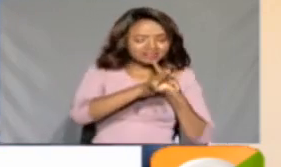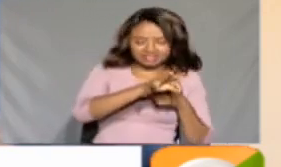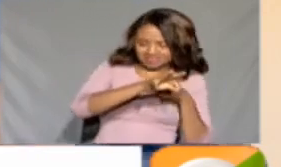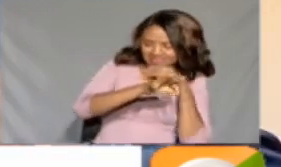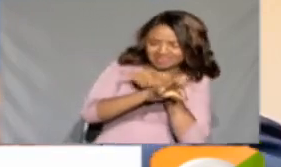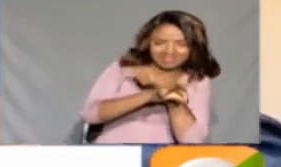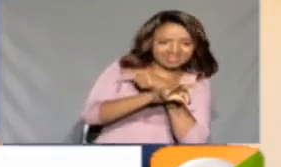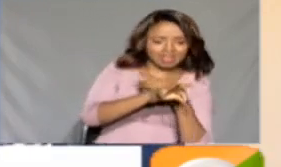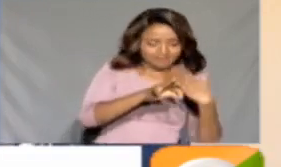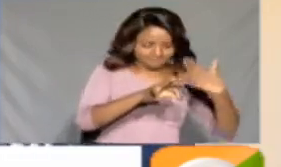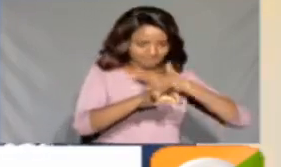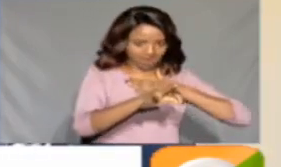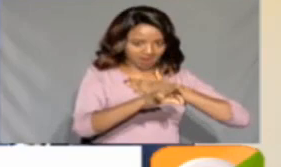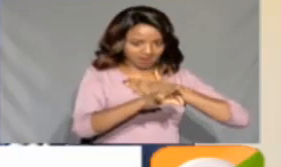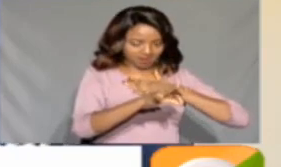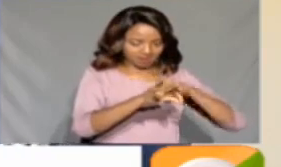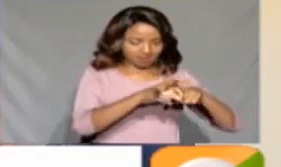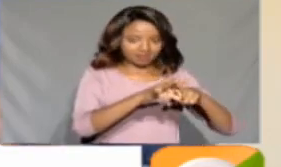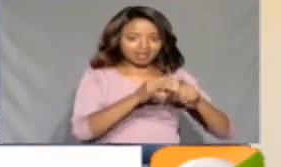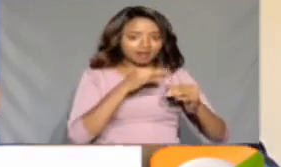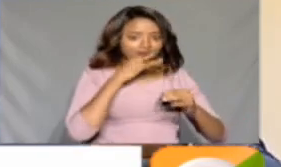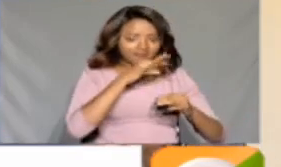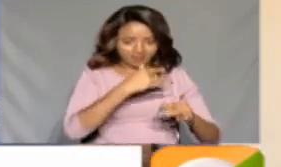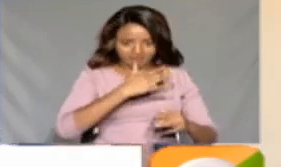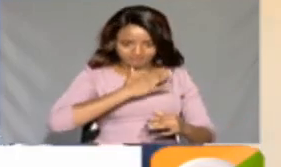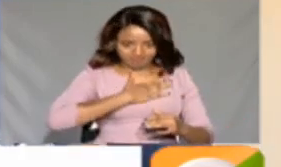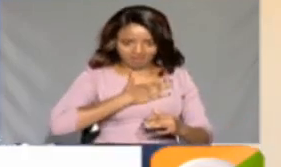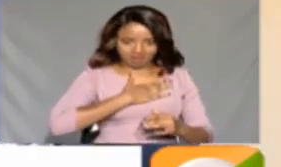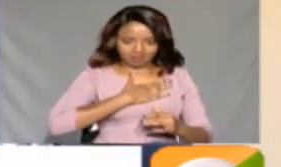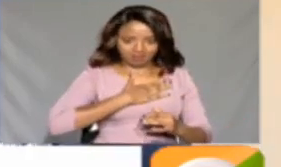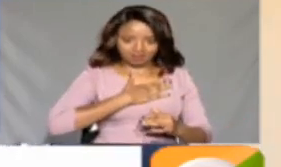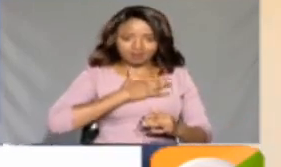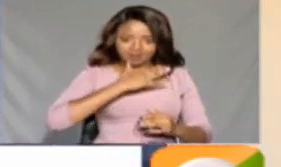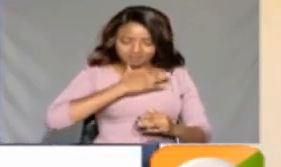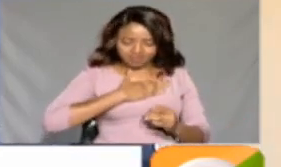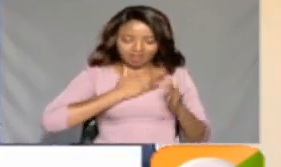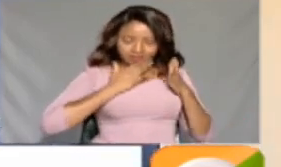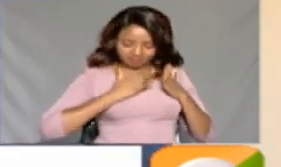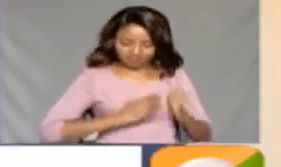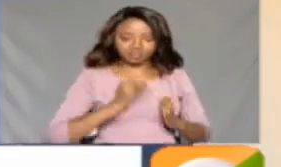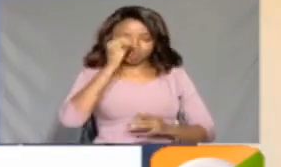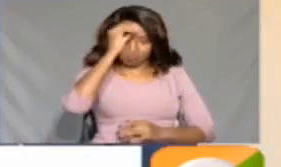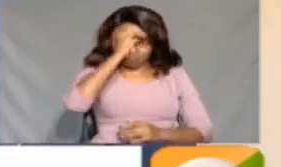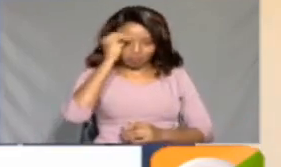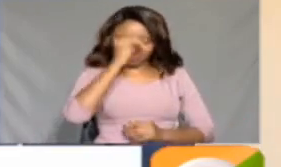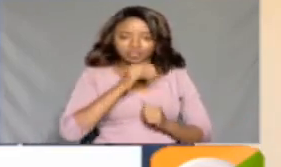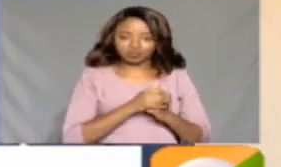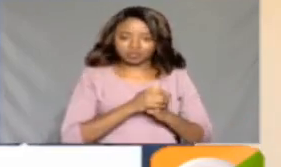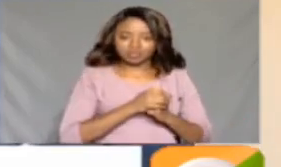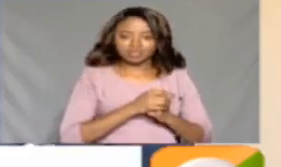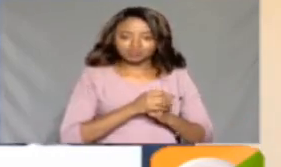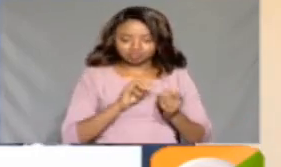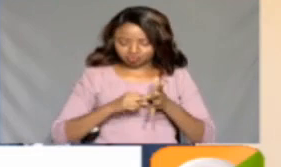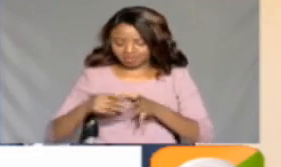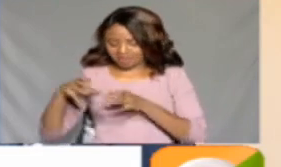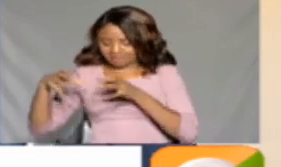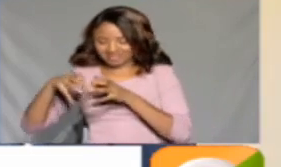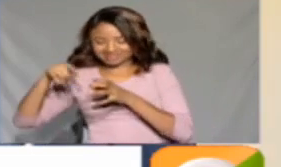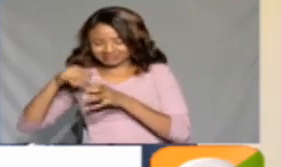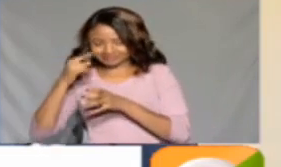Jubilee position, this is my personal position, all right? Okay. As I've said, I've seen them do. Yeah. Then it is up to the party to sit and